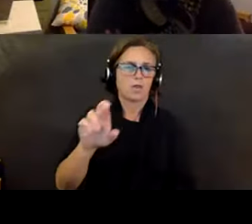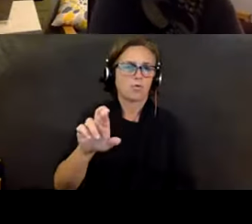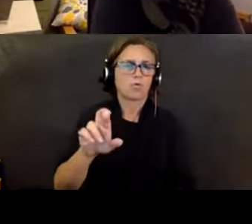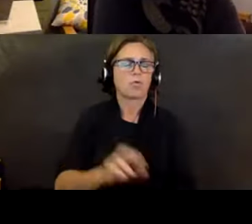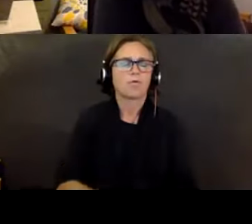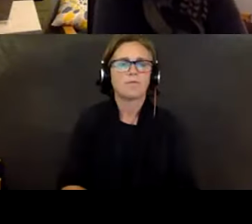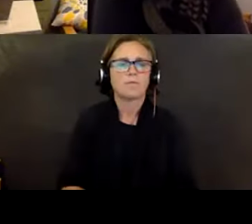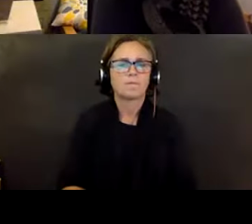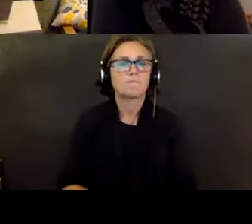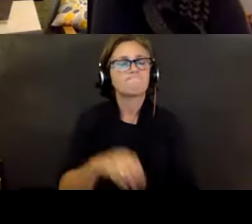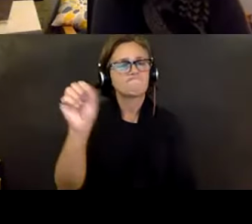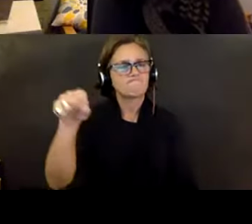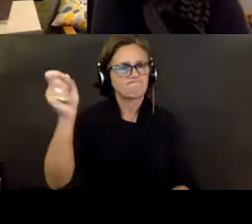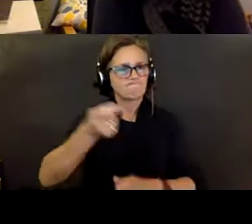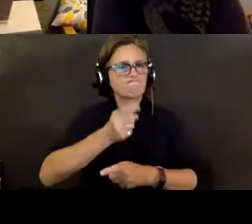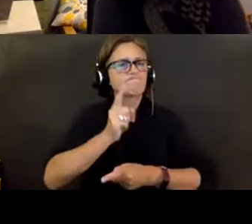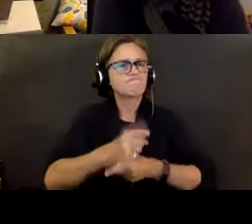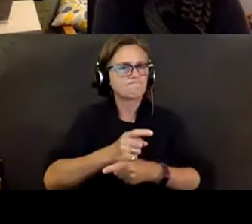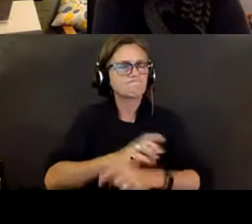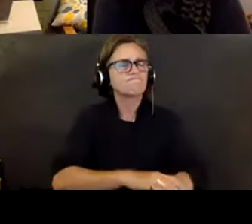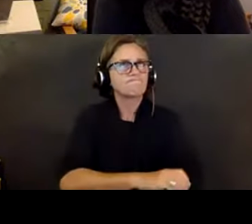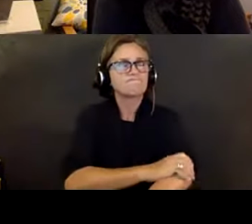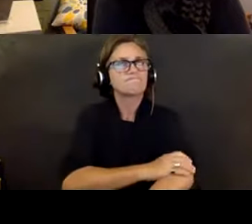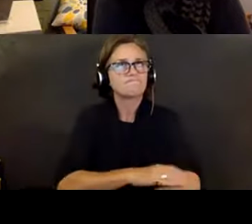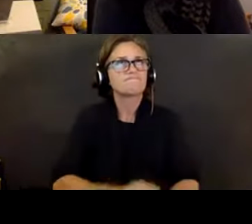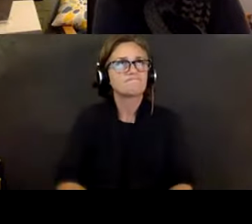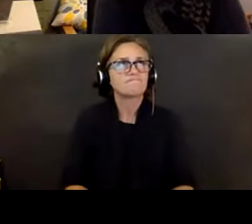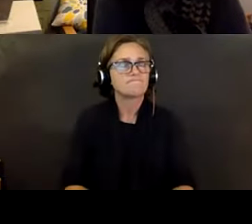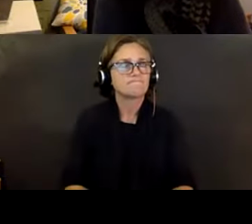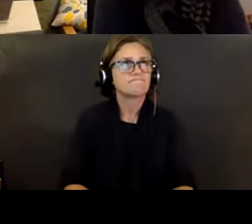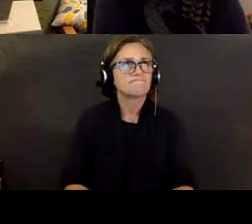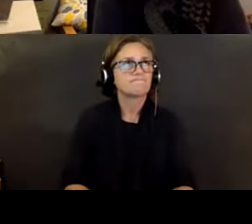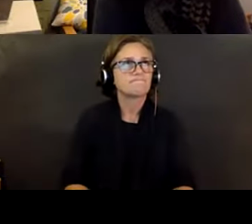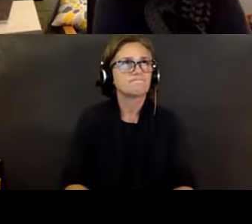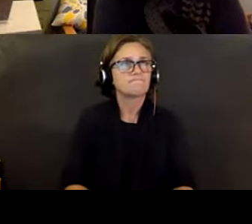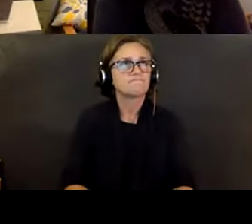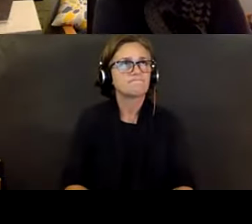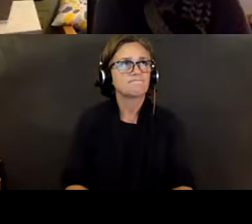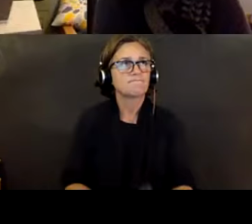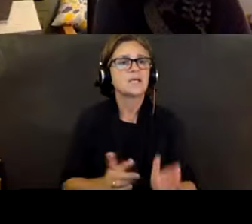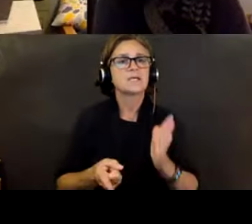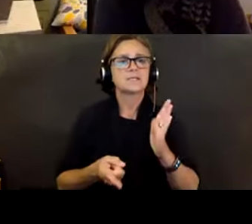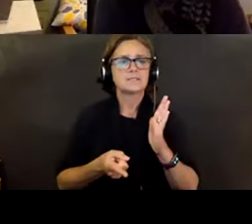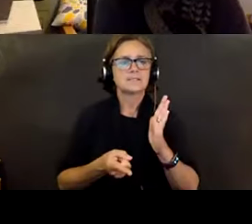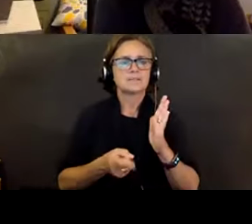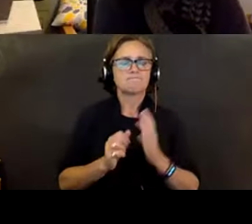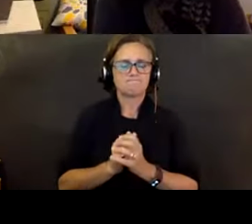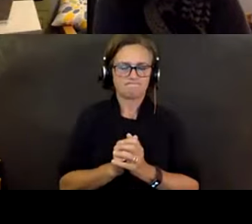come up against barriers when it's a small group of outspoken folks that